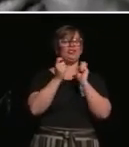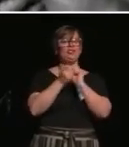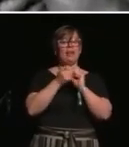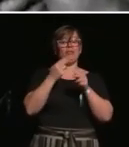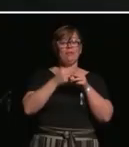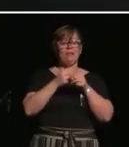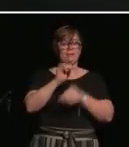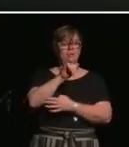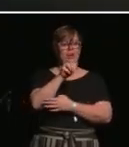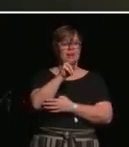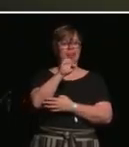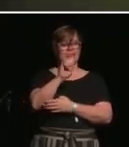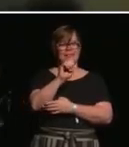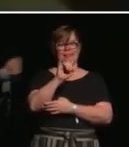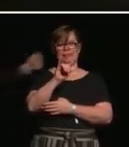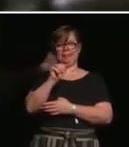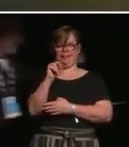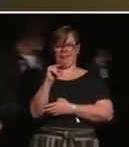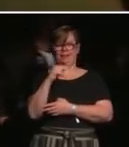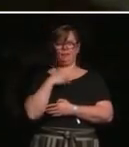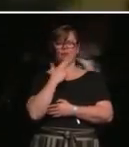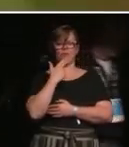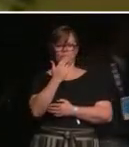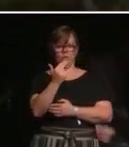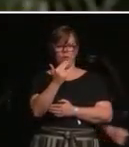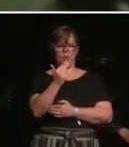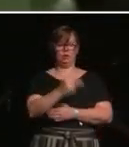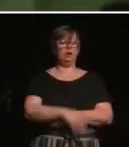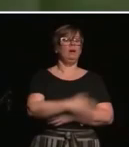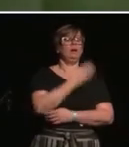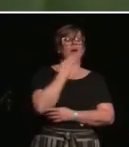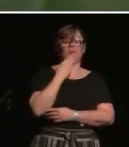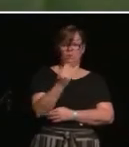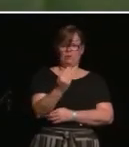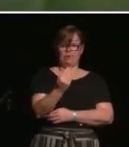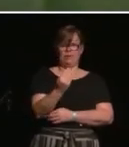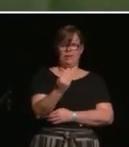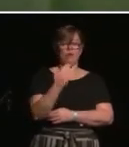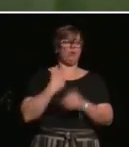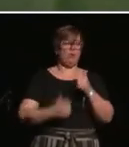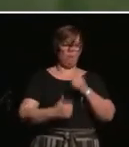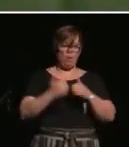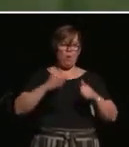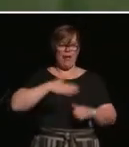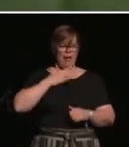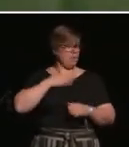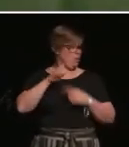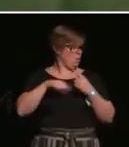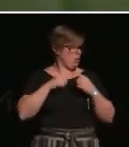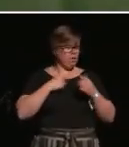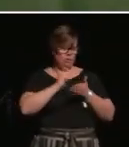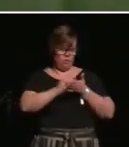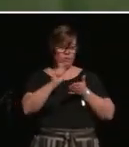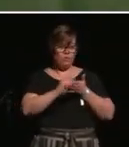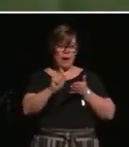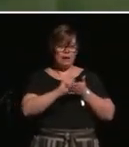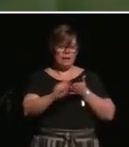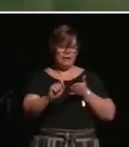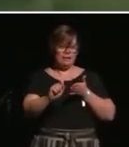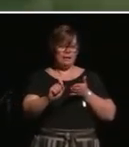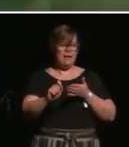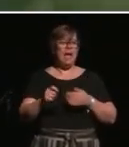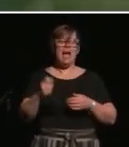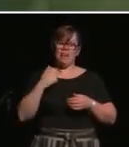13. When she was 14, a guidance counselor realized Ian was happiest when she was writing. She told the administration I needed